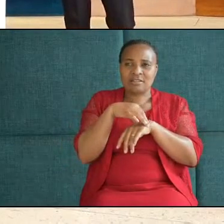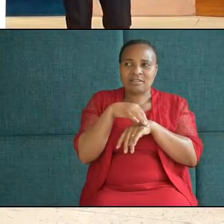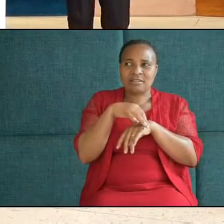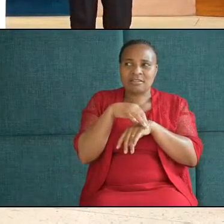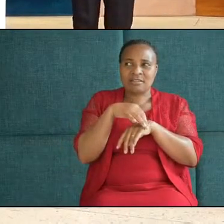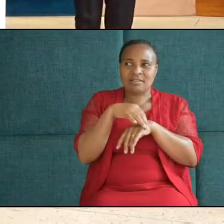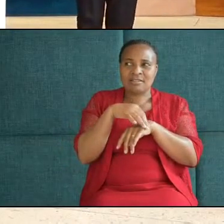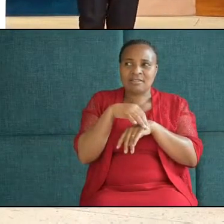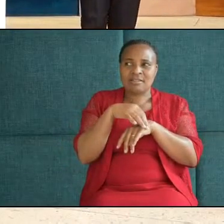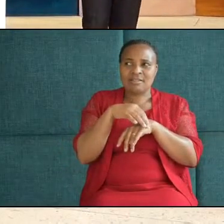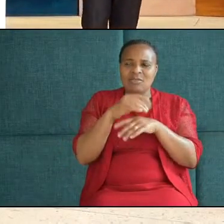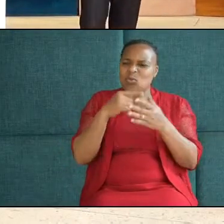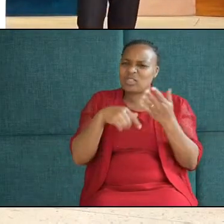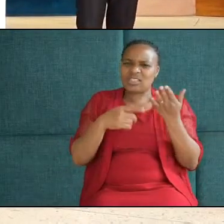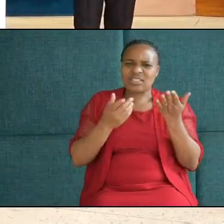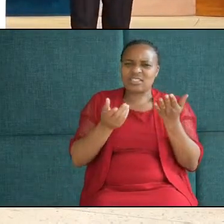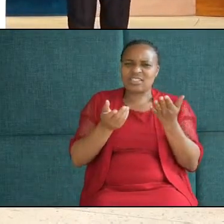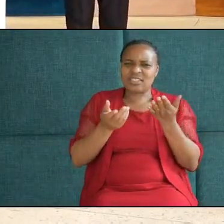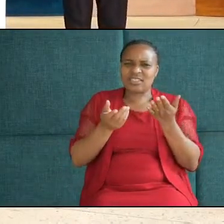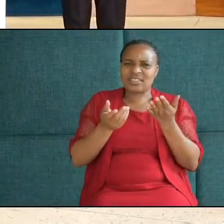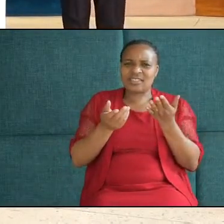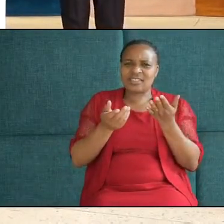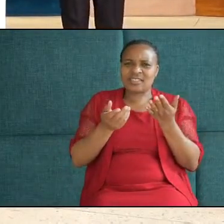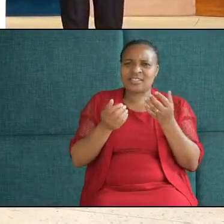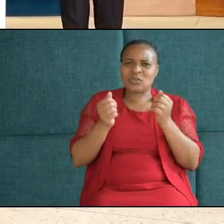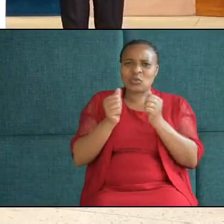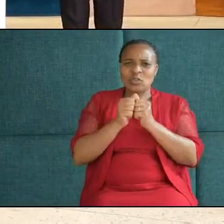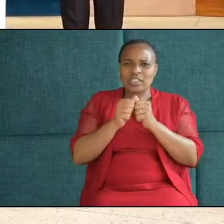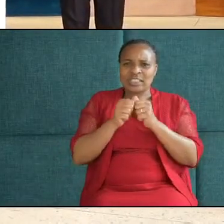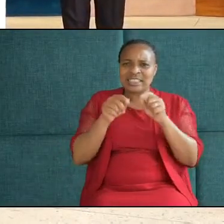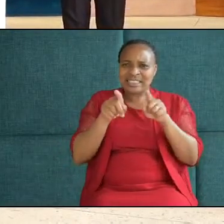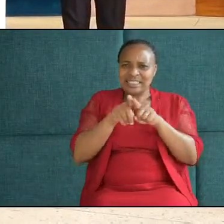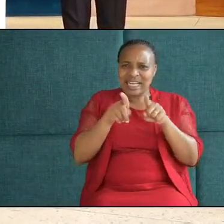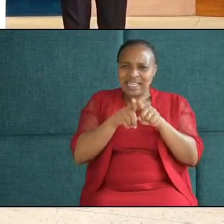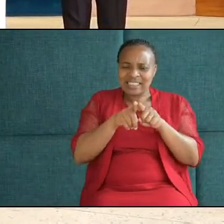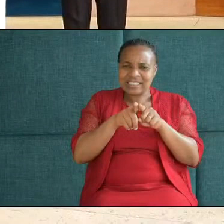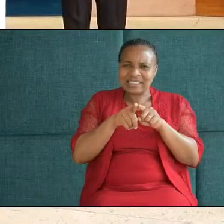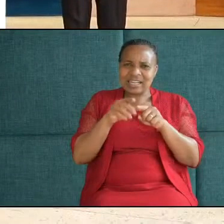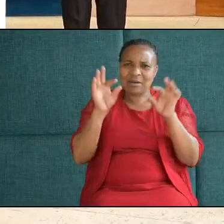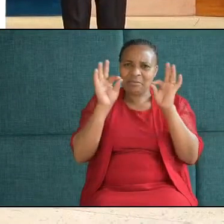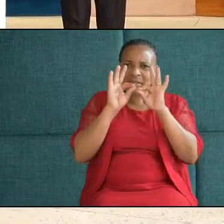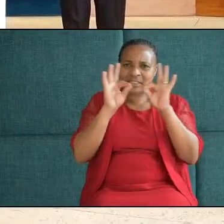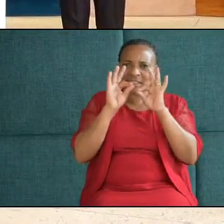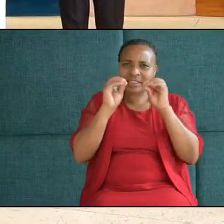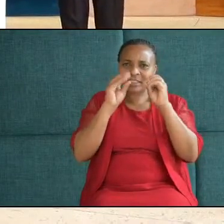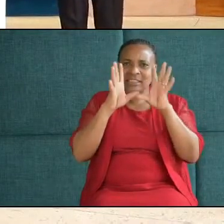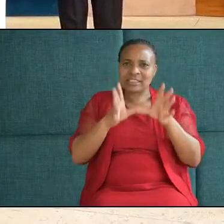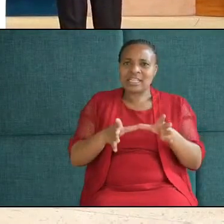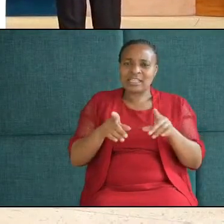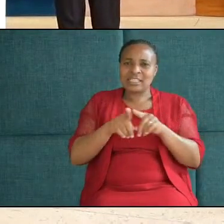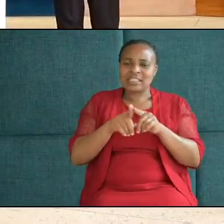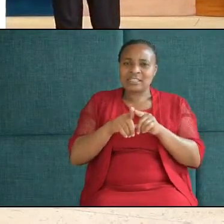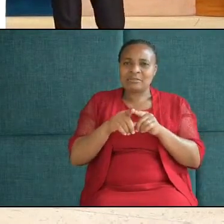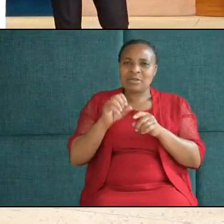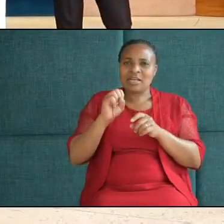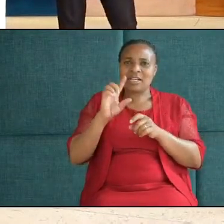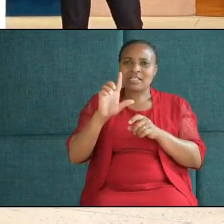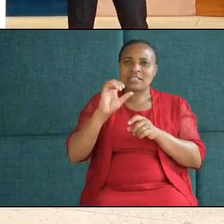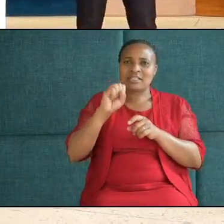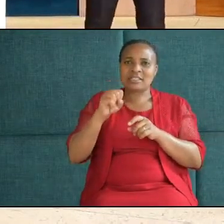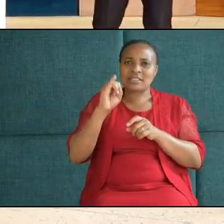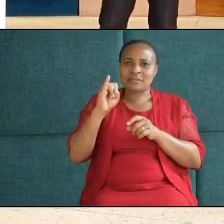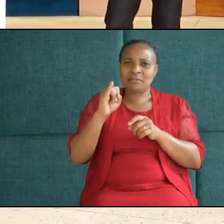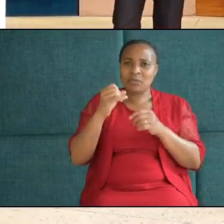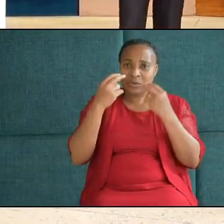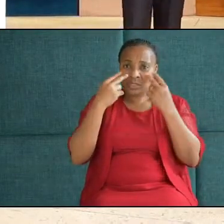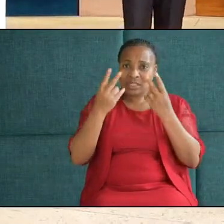see I'm going with this? Oh, with such an amazing teacher like Gracie, how can I fail not to see it? If